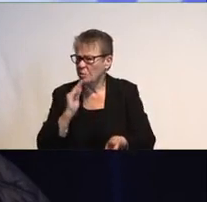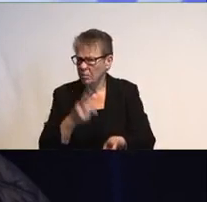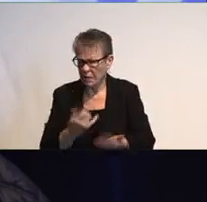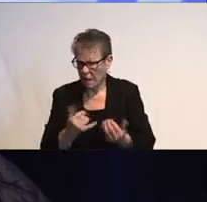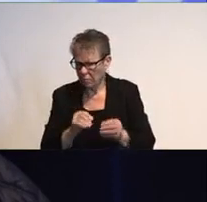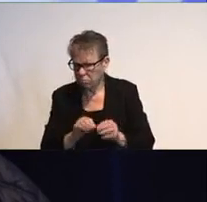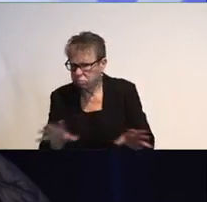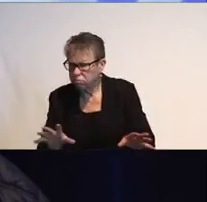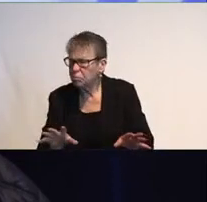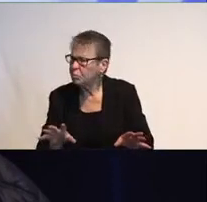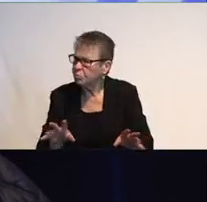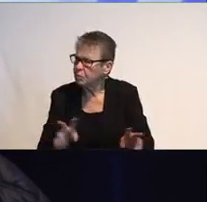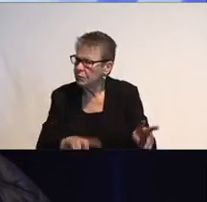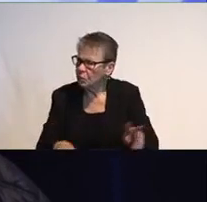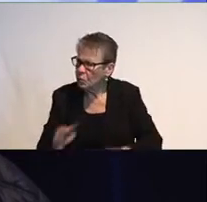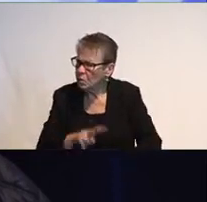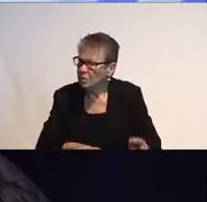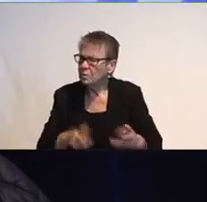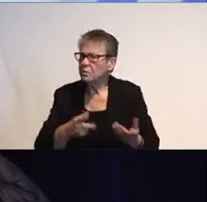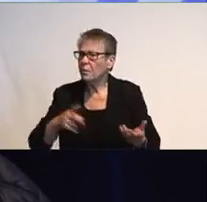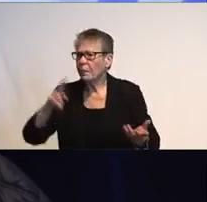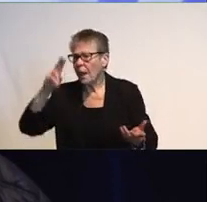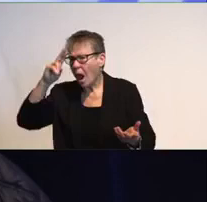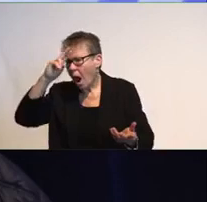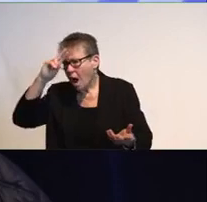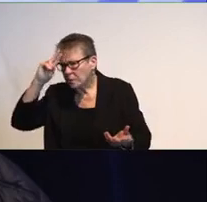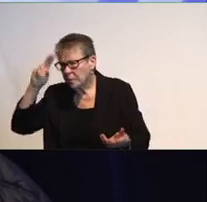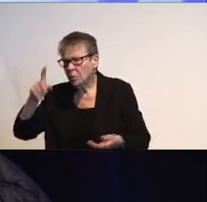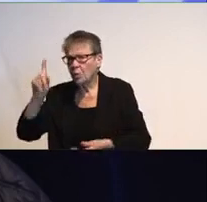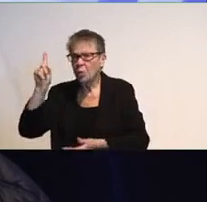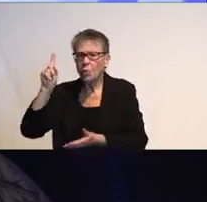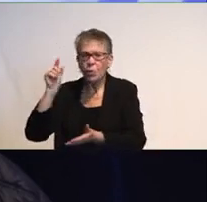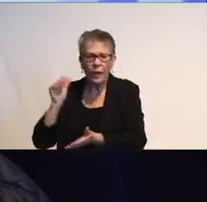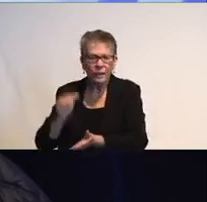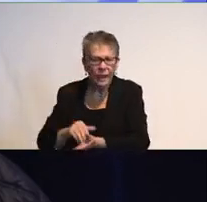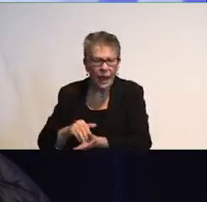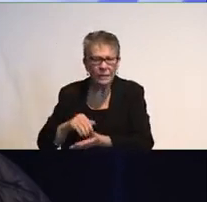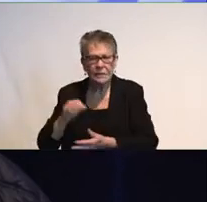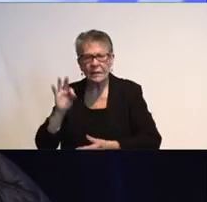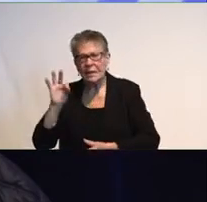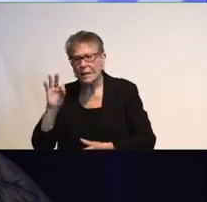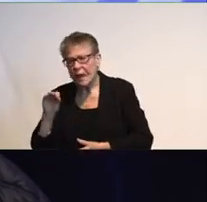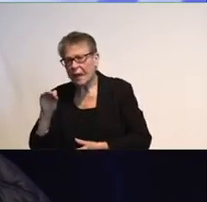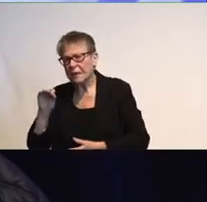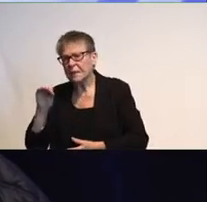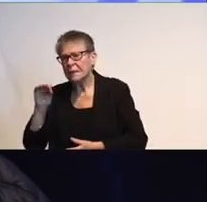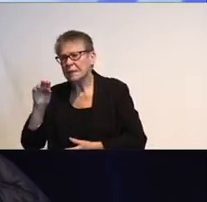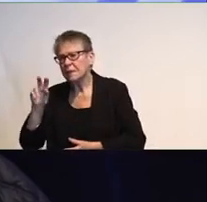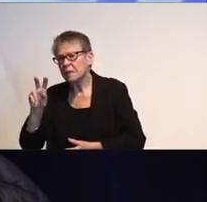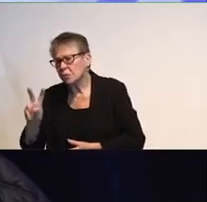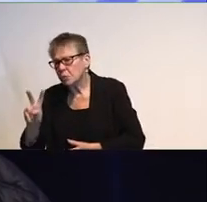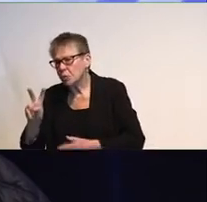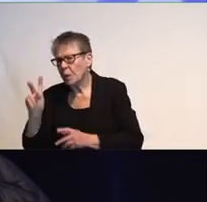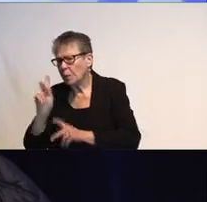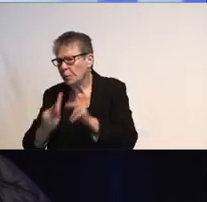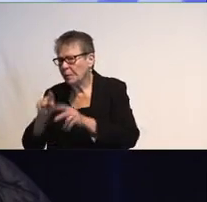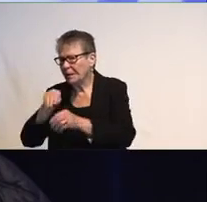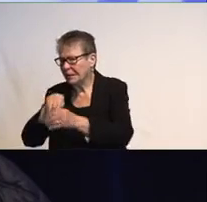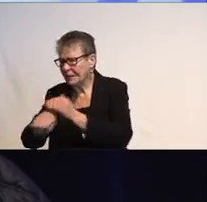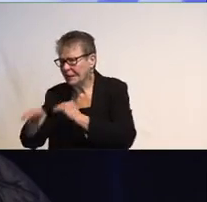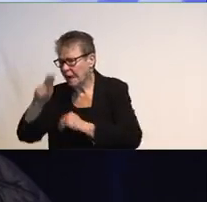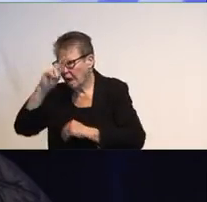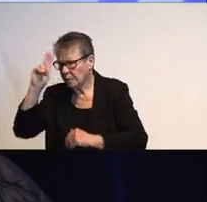hospitals reported 1,902 hospitalizations. This number has been increasing. There is one new case of